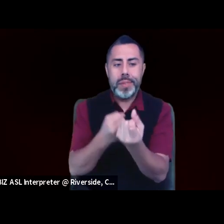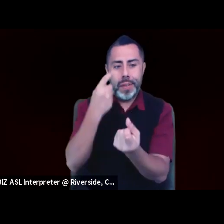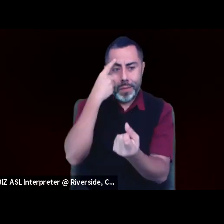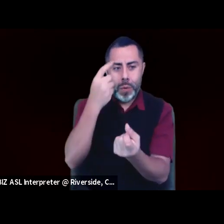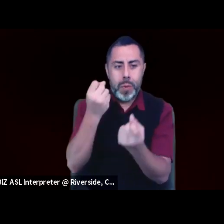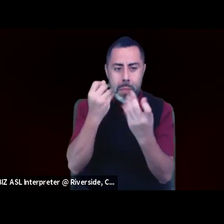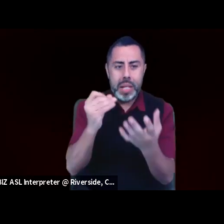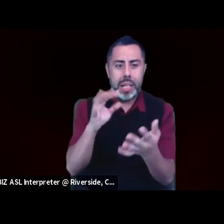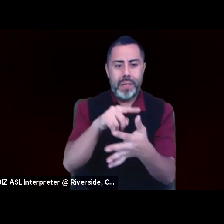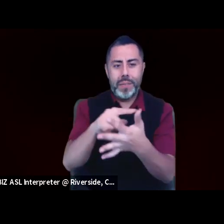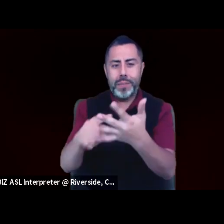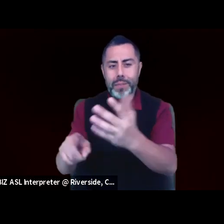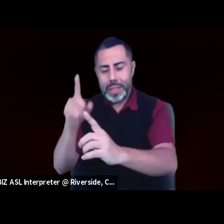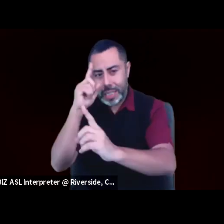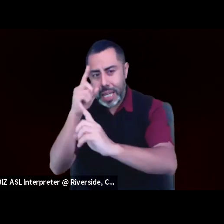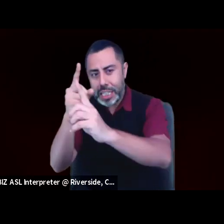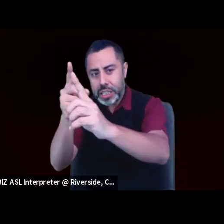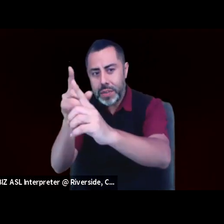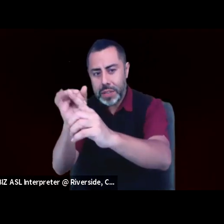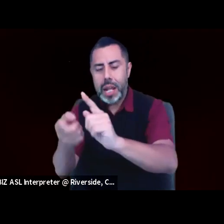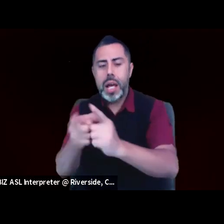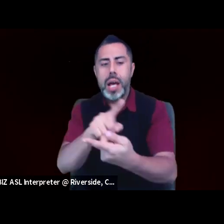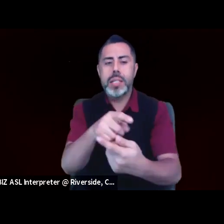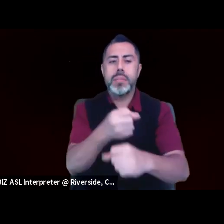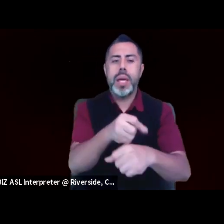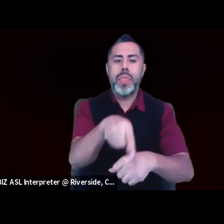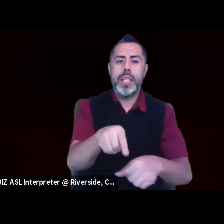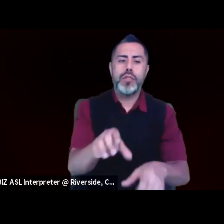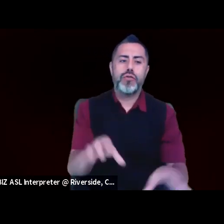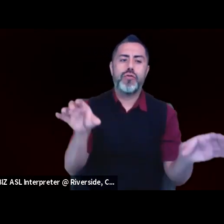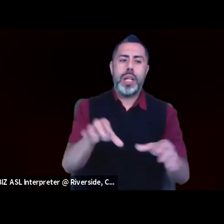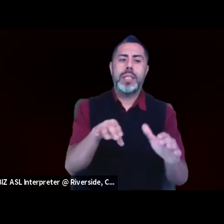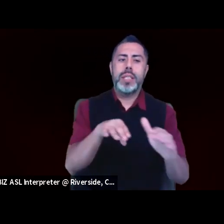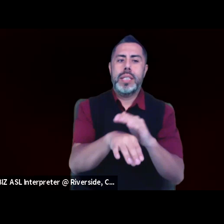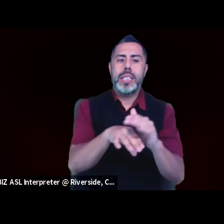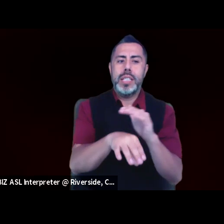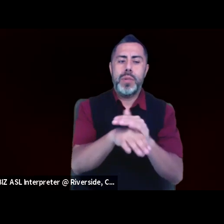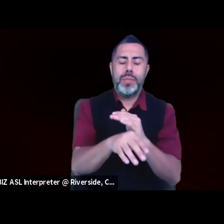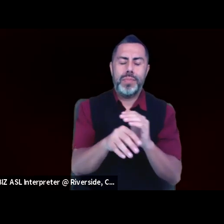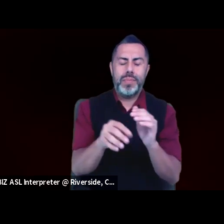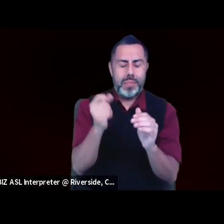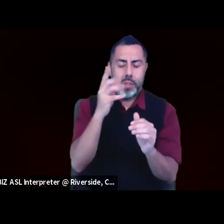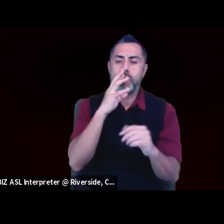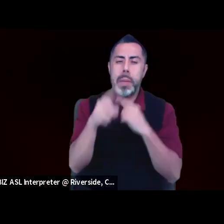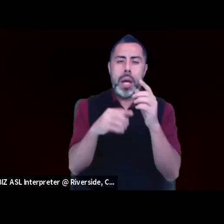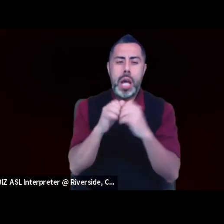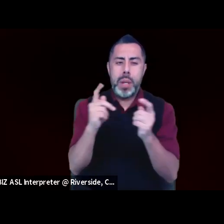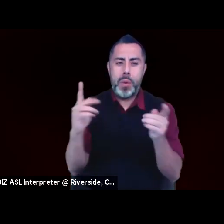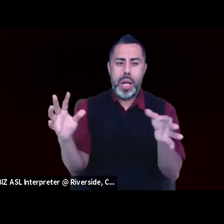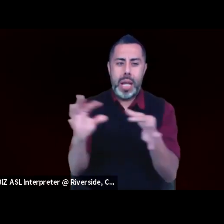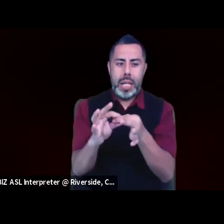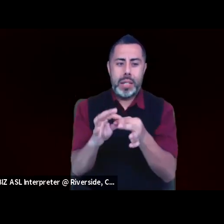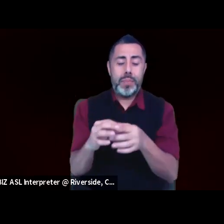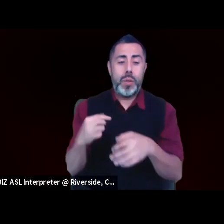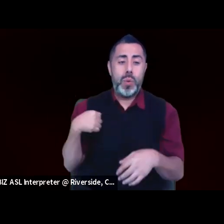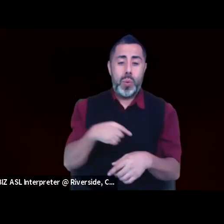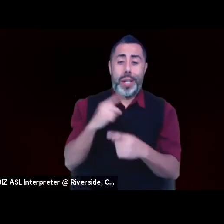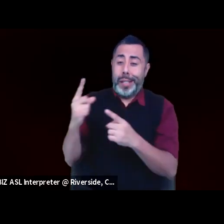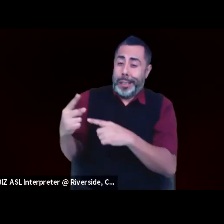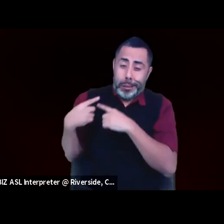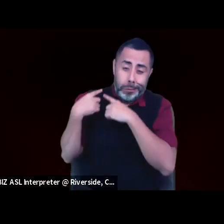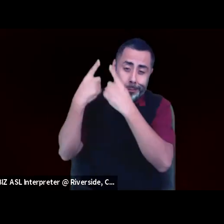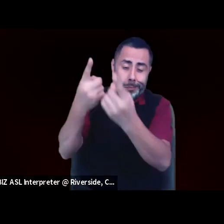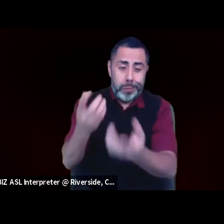crisis accessible in terms of the way people are connecting with one another. We have long been offering live streaming